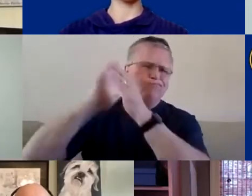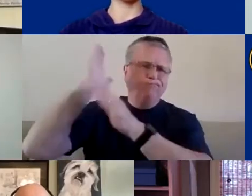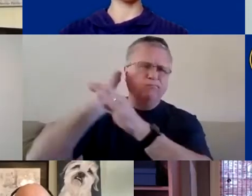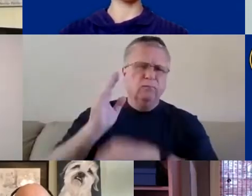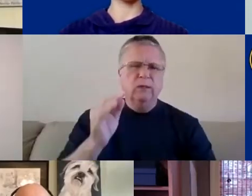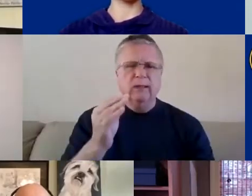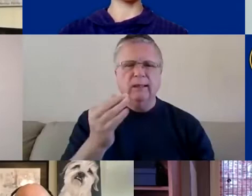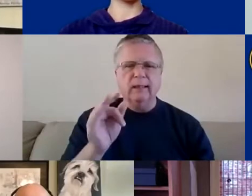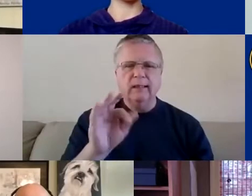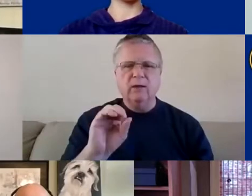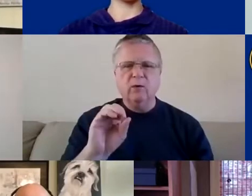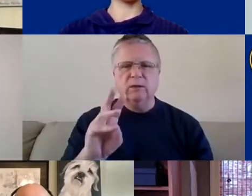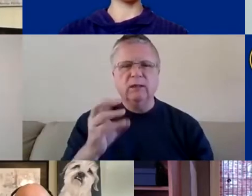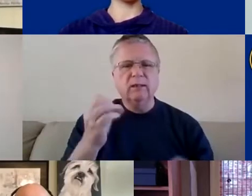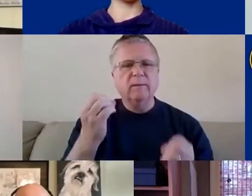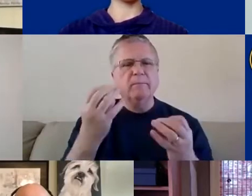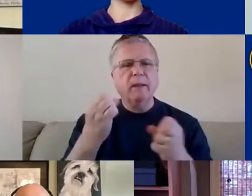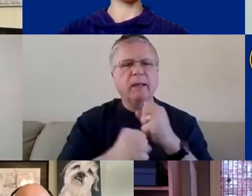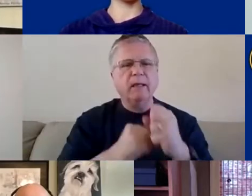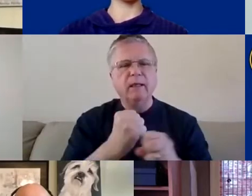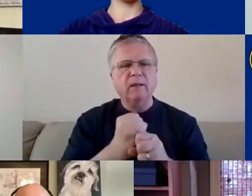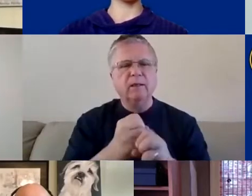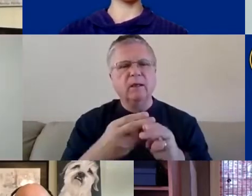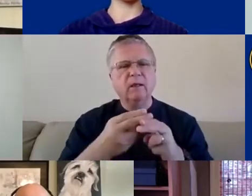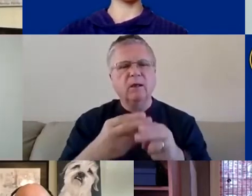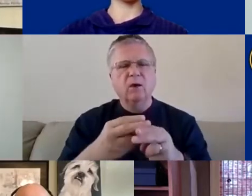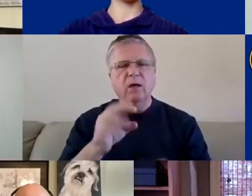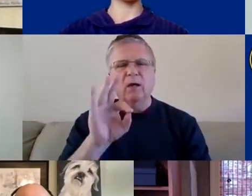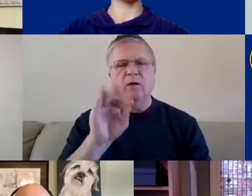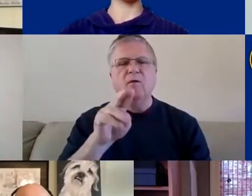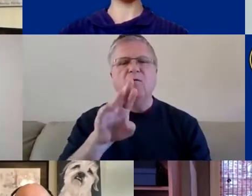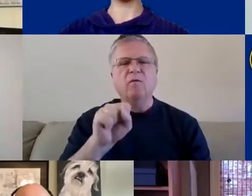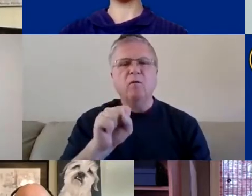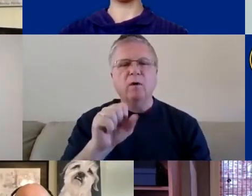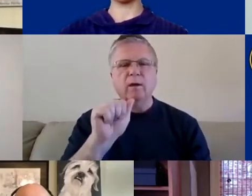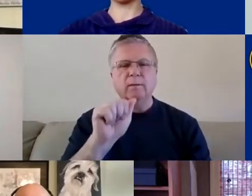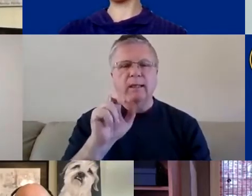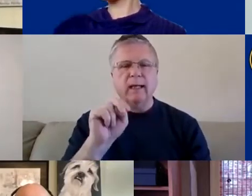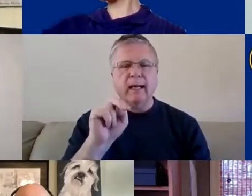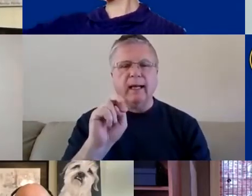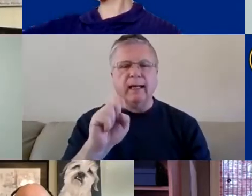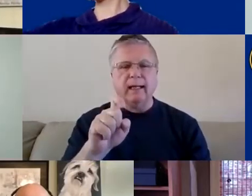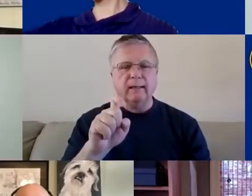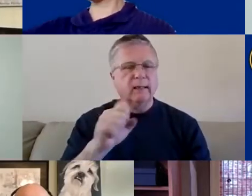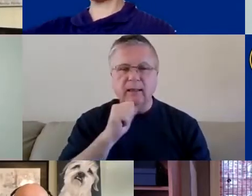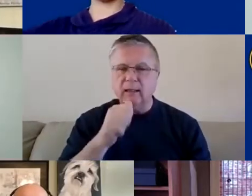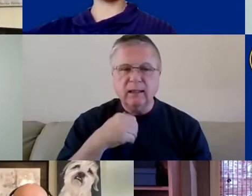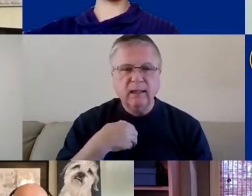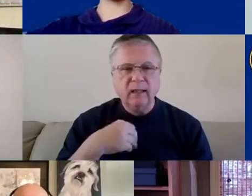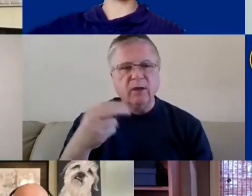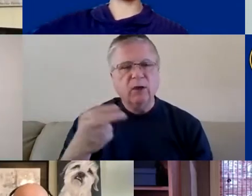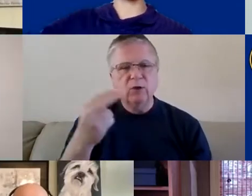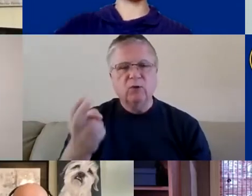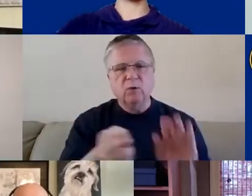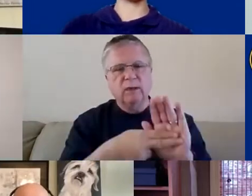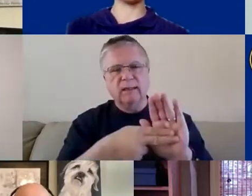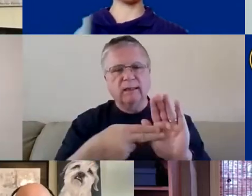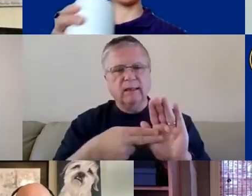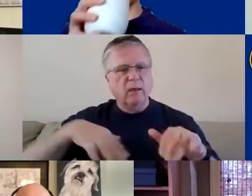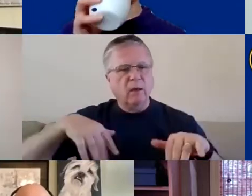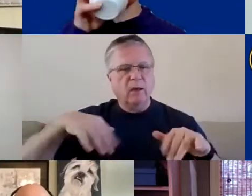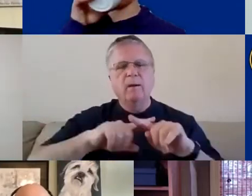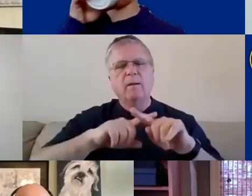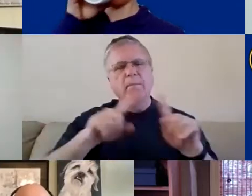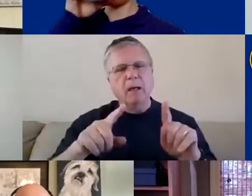1906. For many years, it was known as the Forbes Annex. While it does not have a historic designation, it was